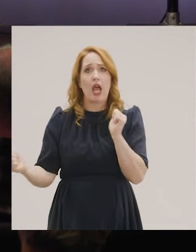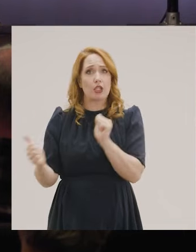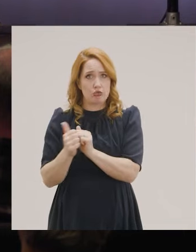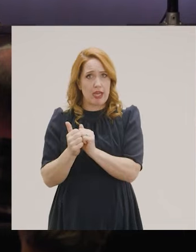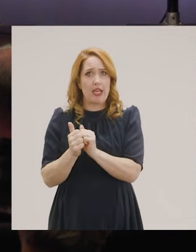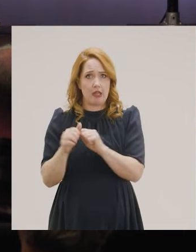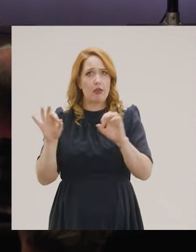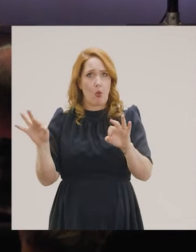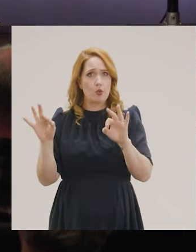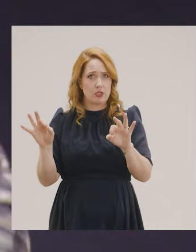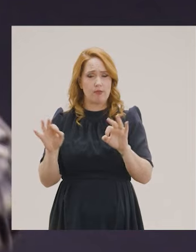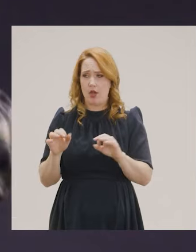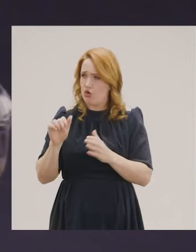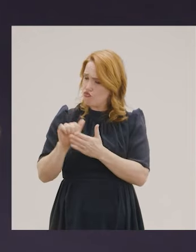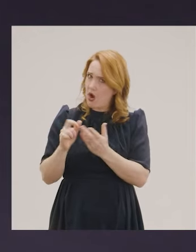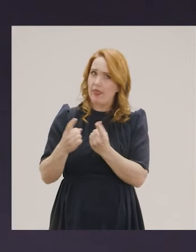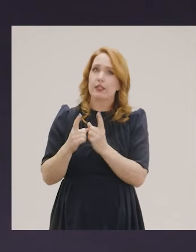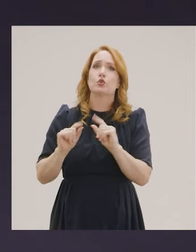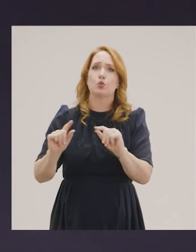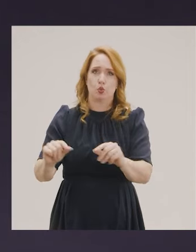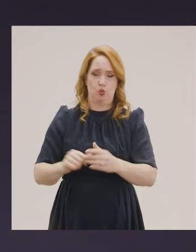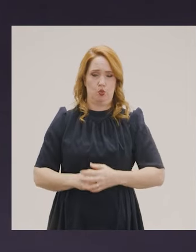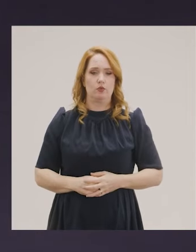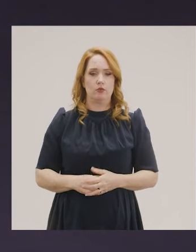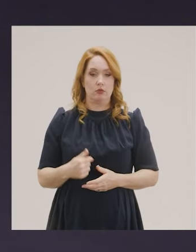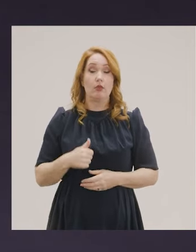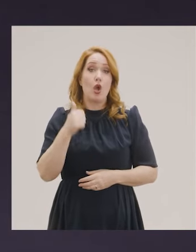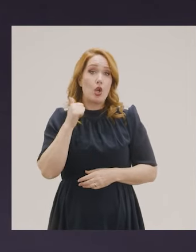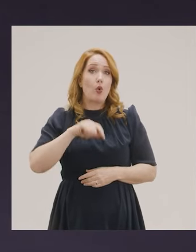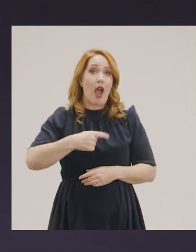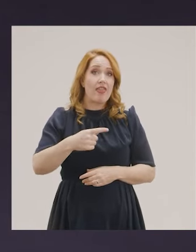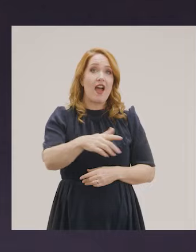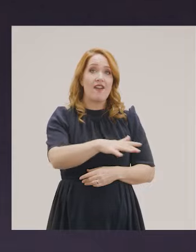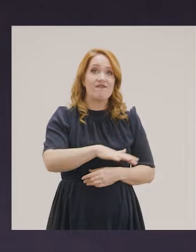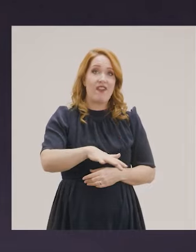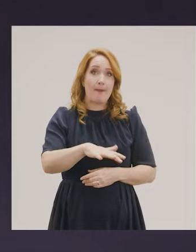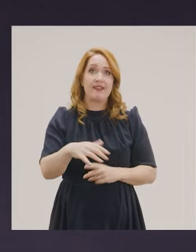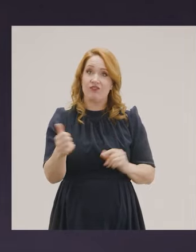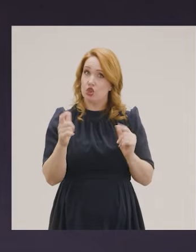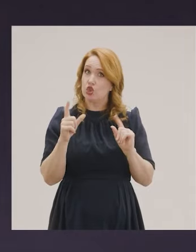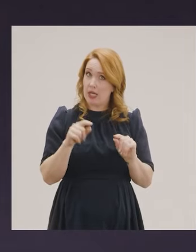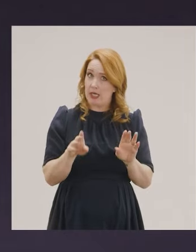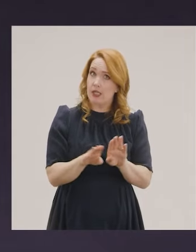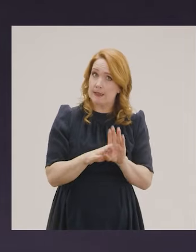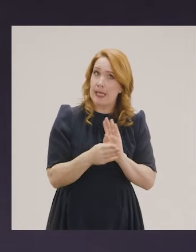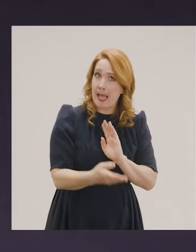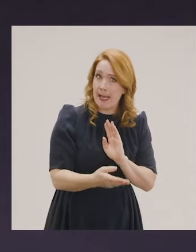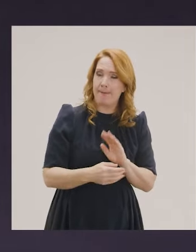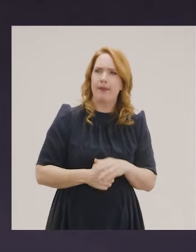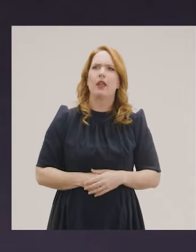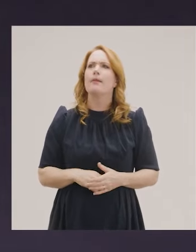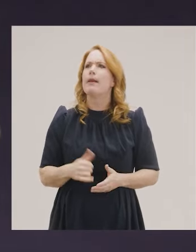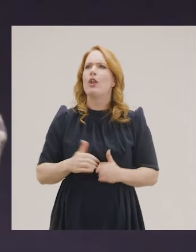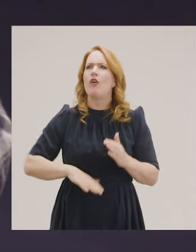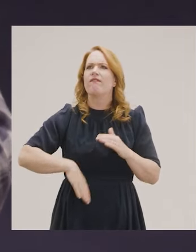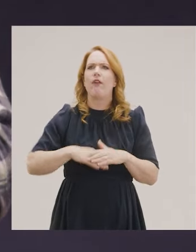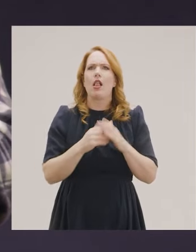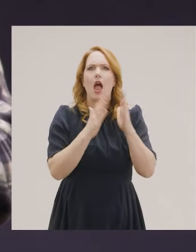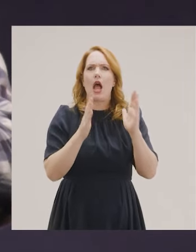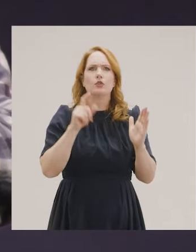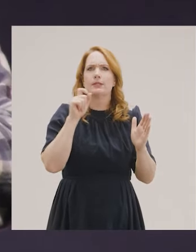We're right behind you. And I know several other families that have done it pretty much the same sort of thing. Maybe not necessarily